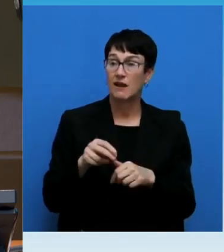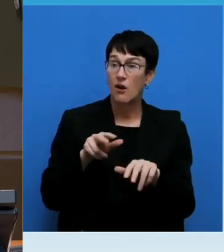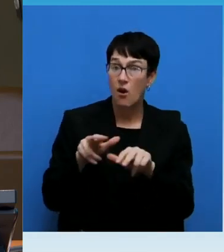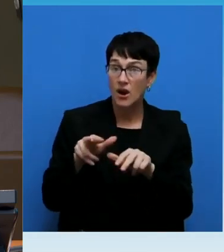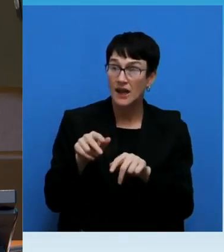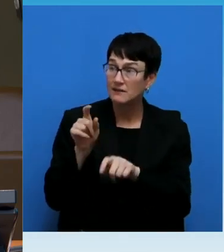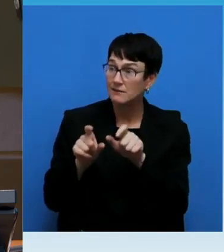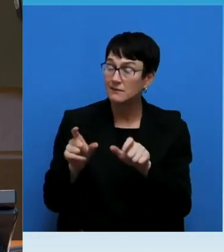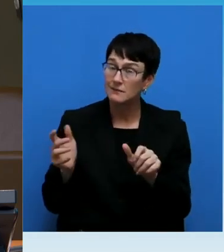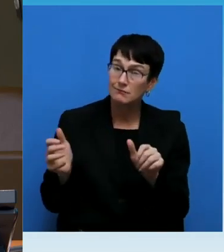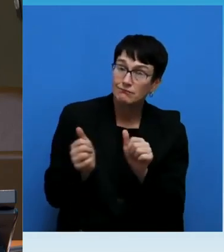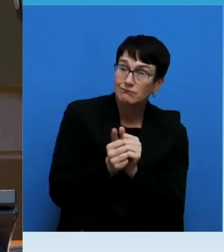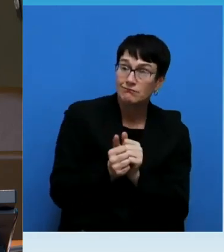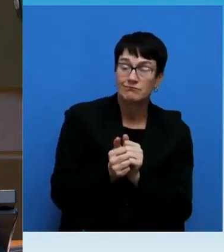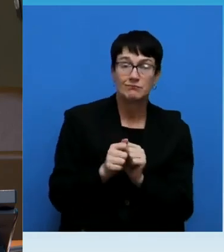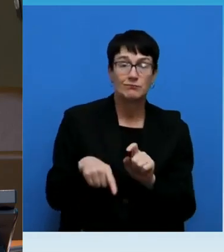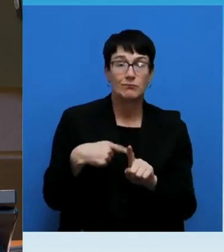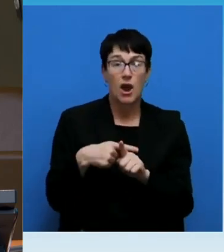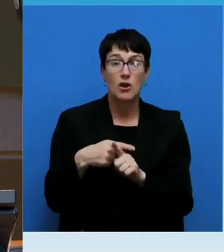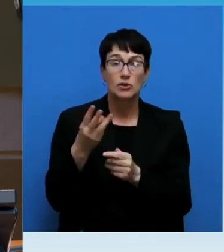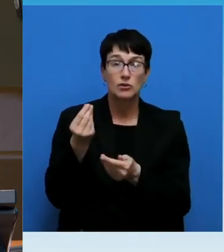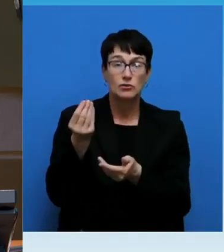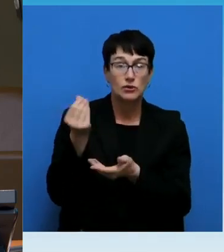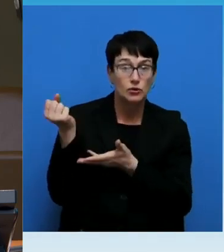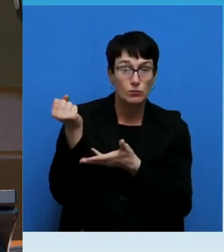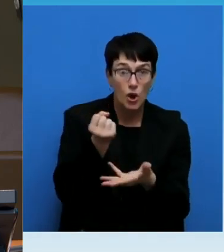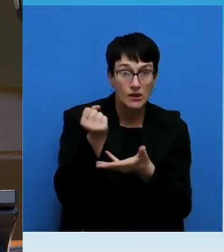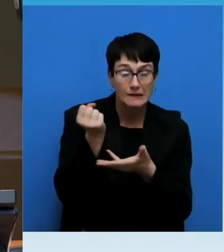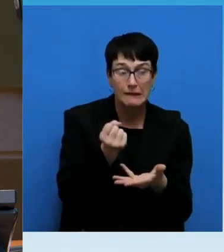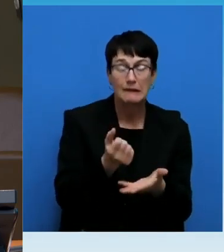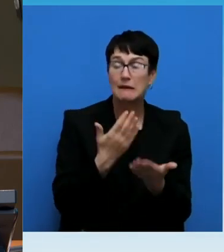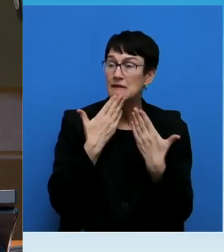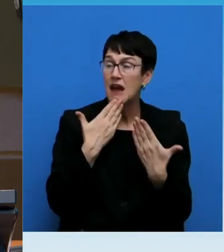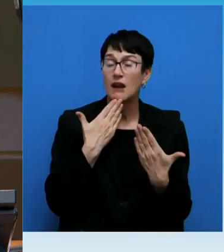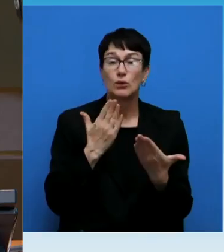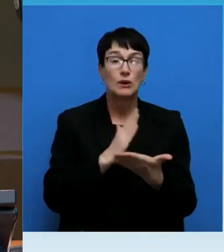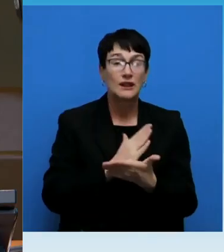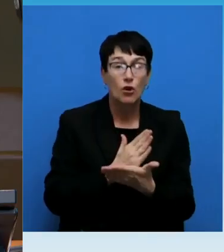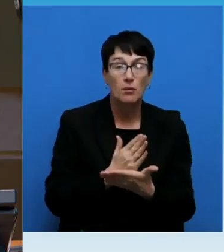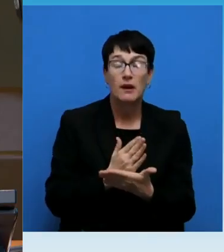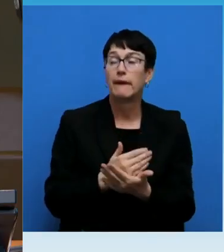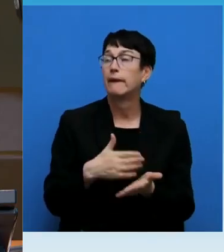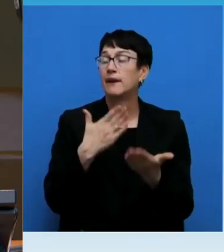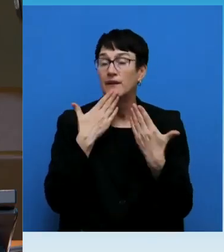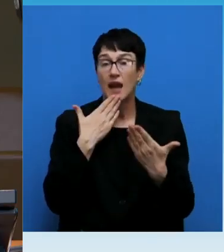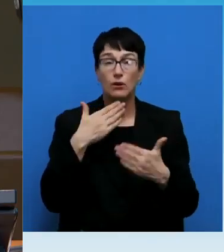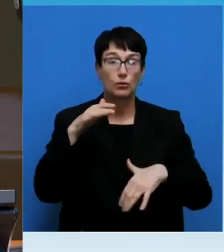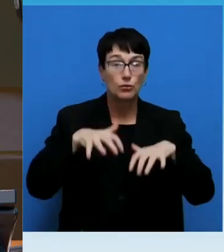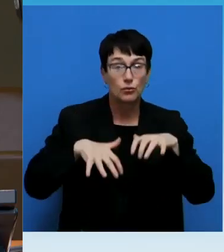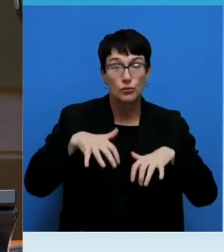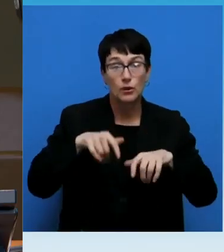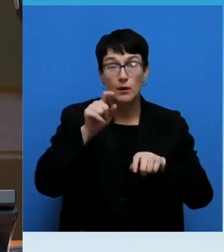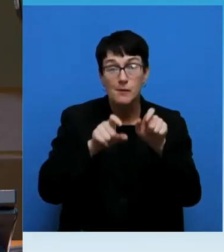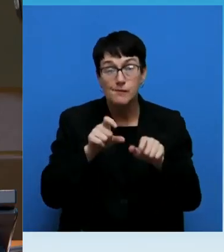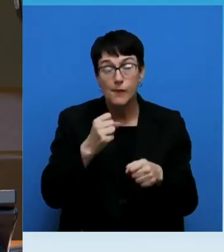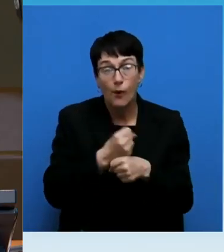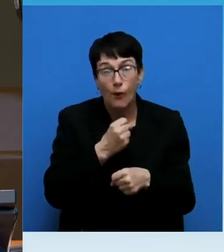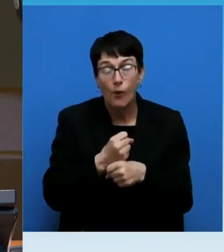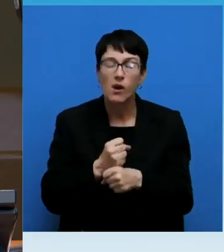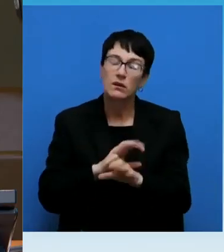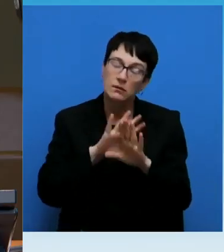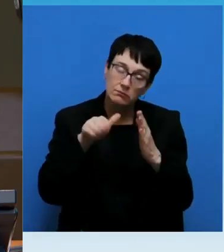the captioners. Thank you for joining us today, both here and online. Thank you for the shared commitment to